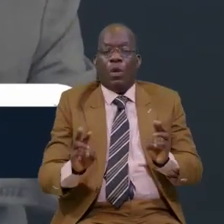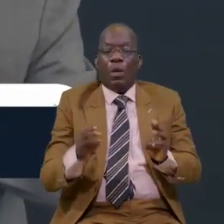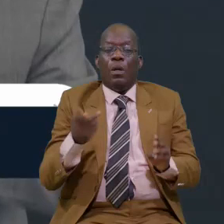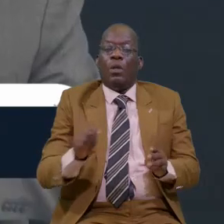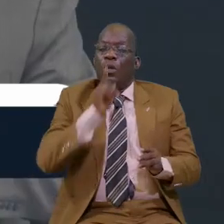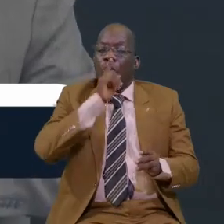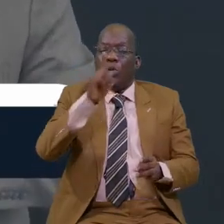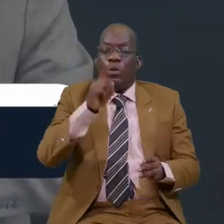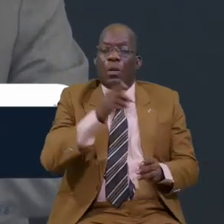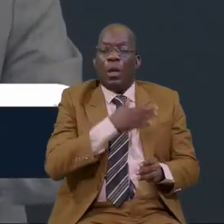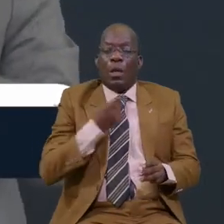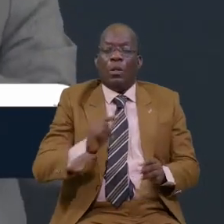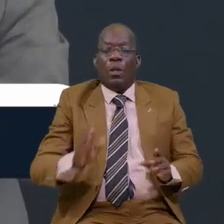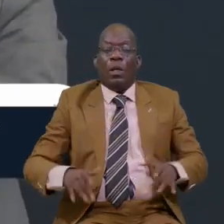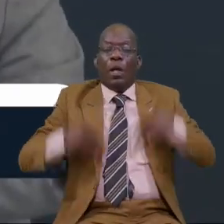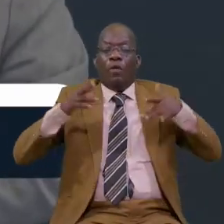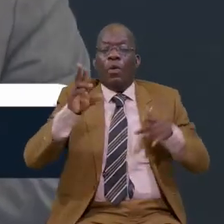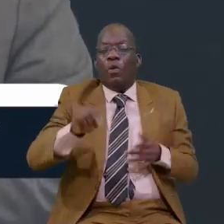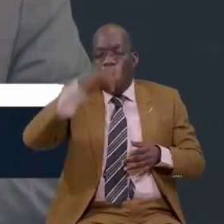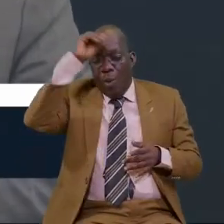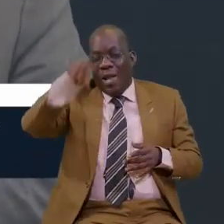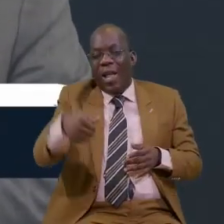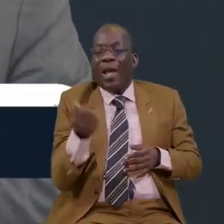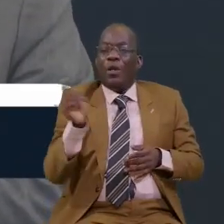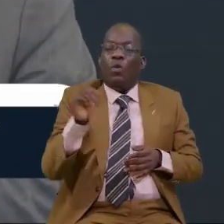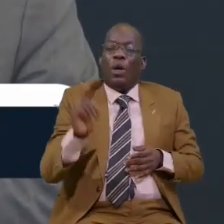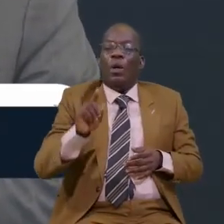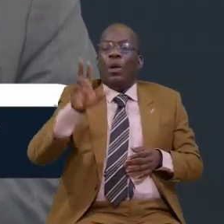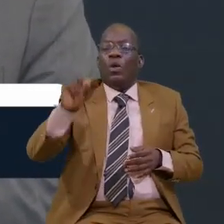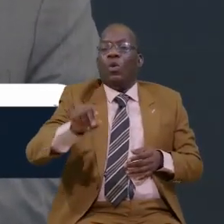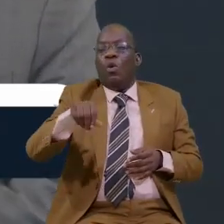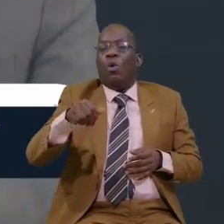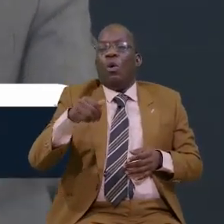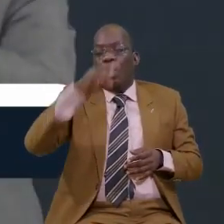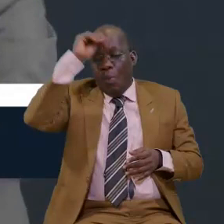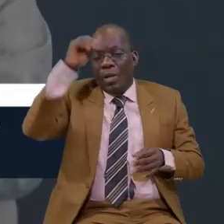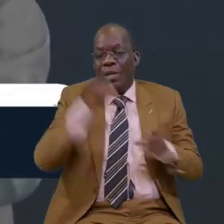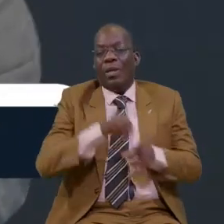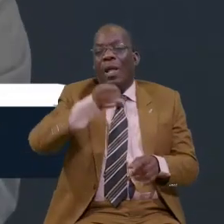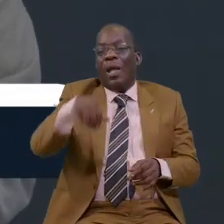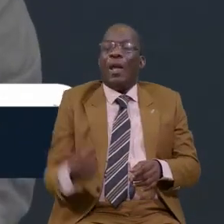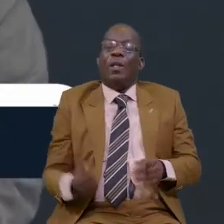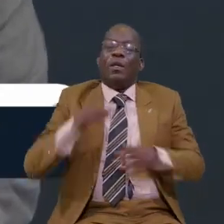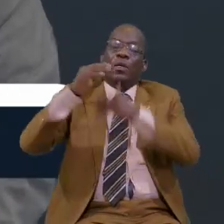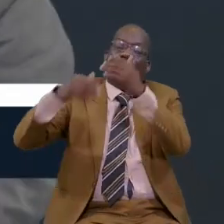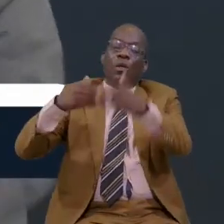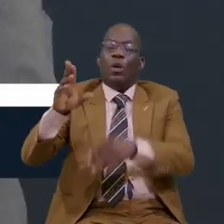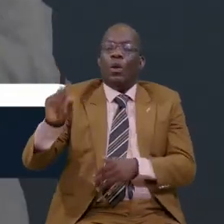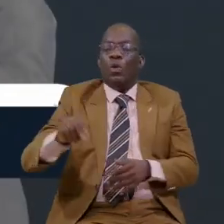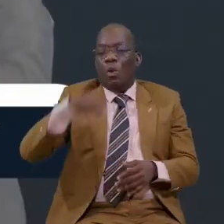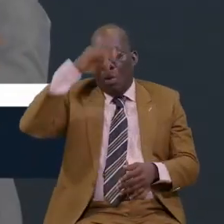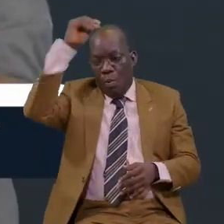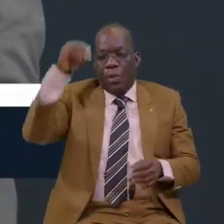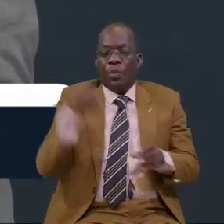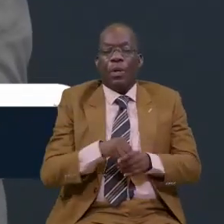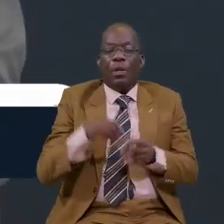man anywhere, no man in any generation, no man in this